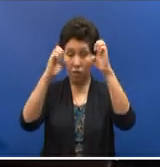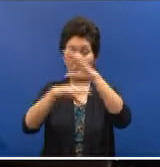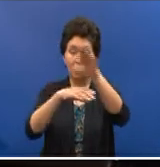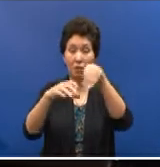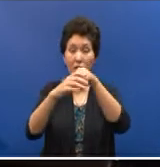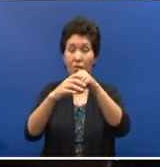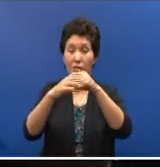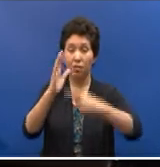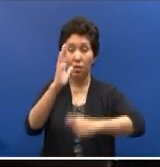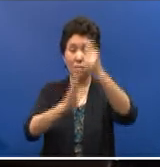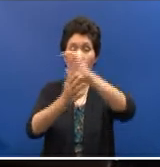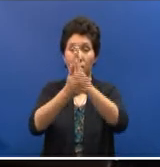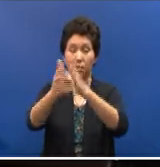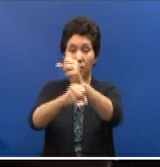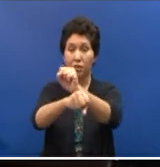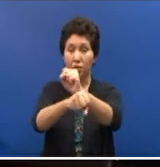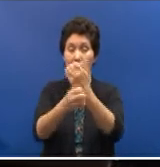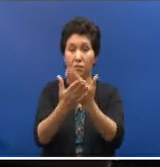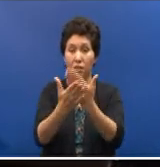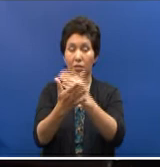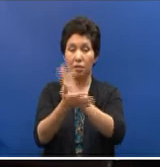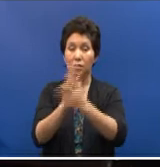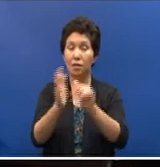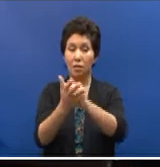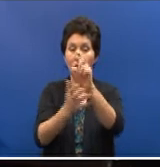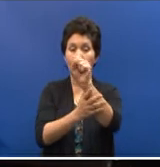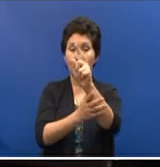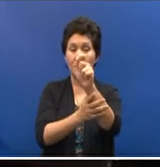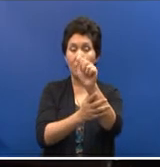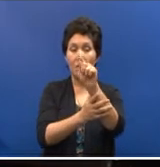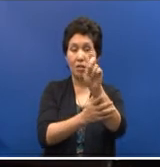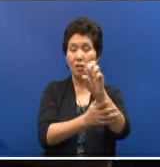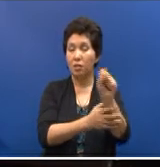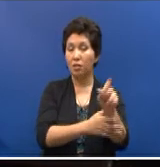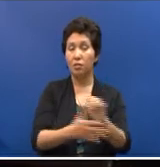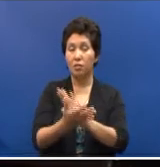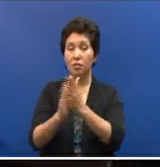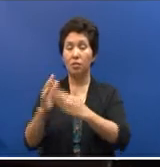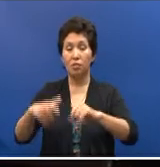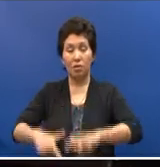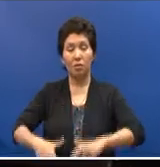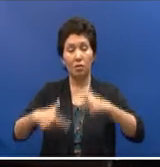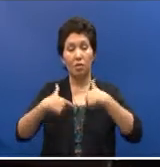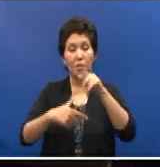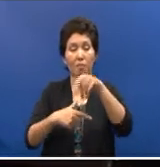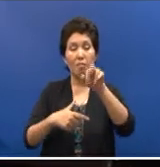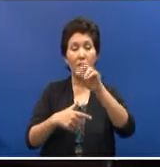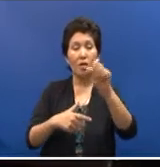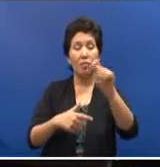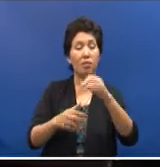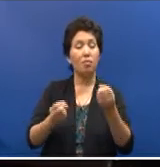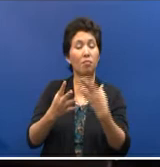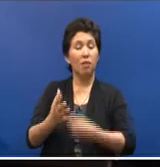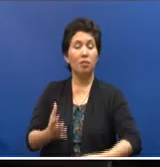religion. Okay, a millionaire who sports a Rolex, drives a Ferrari, okay, and lives in a country villa is